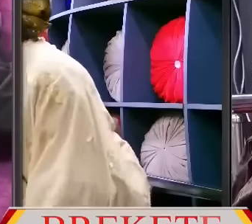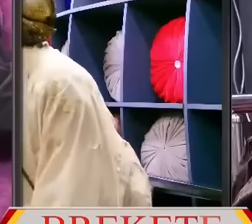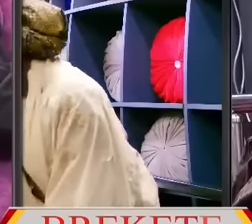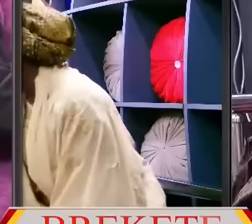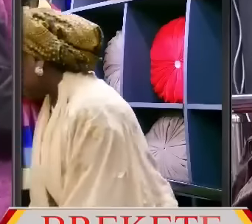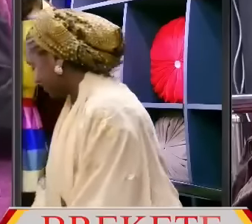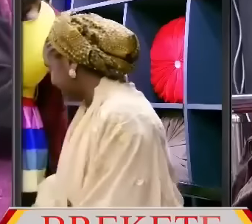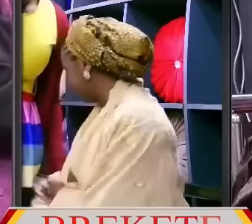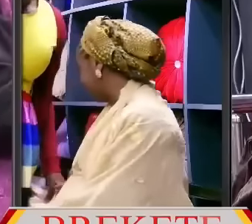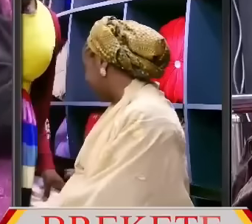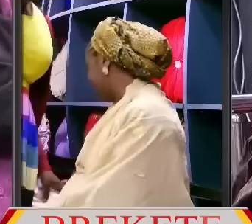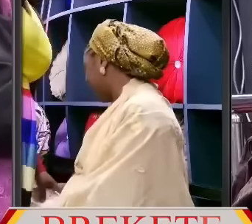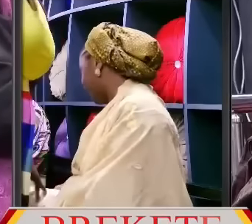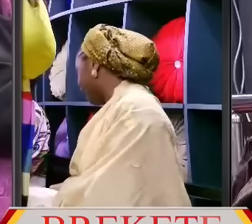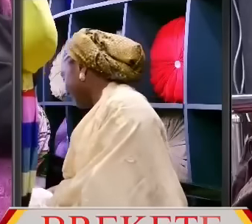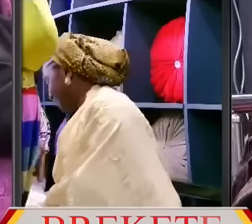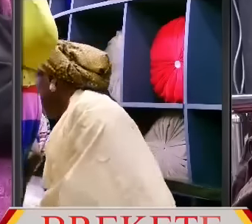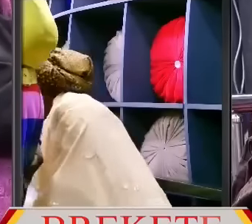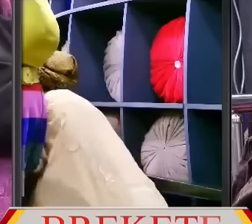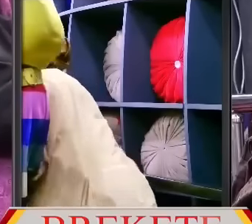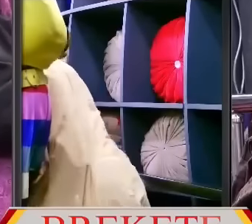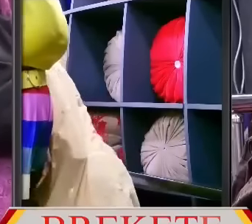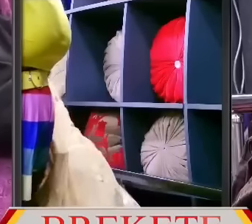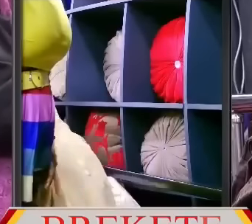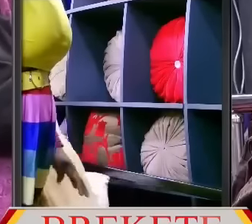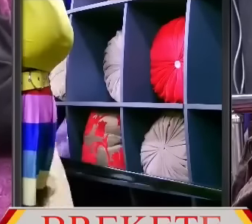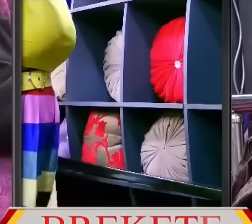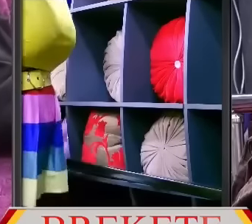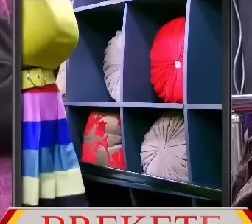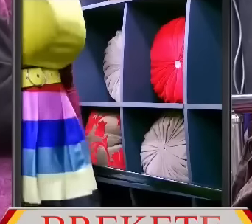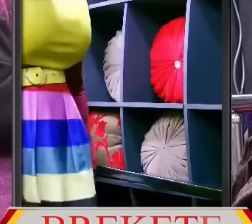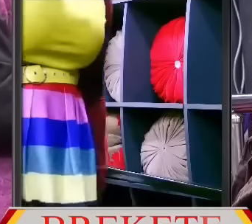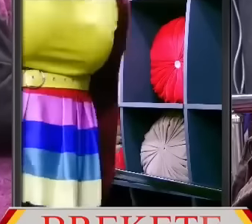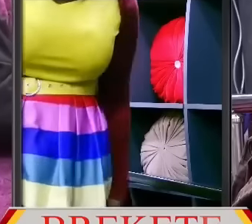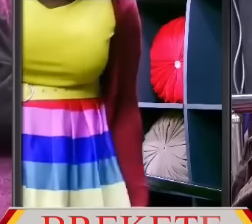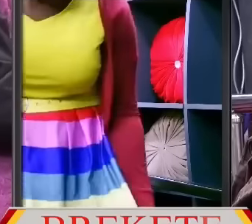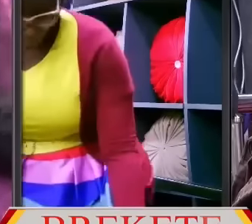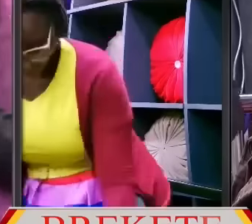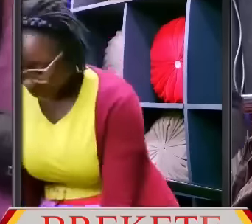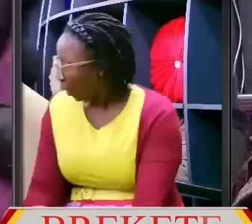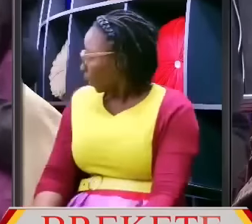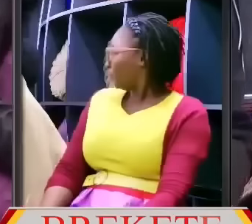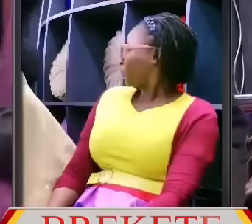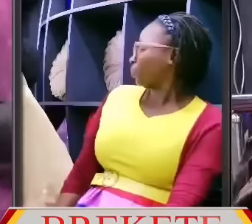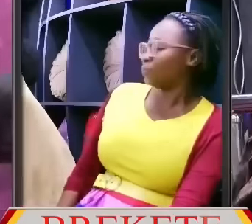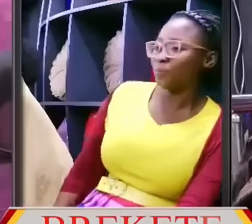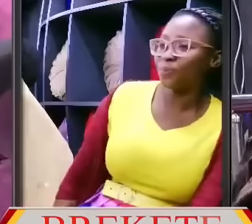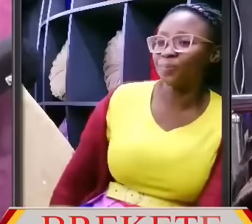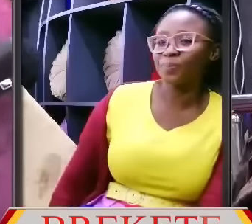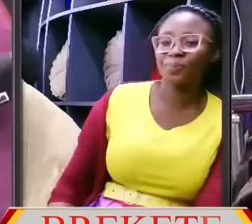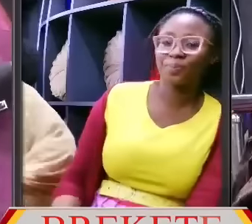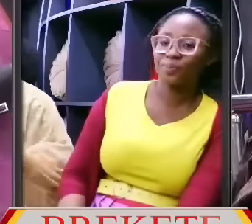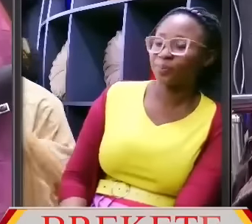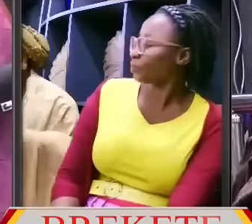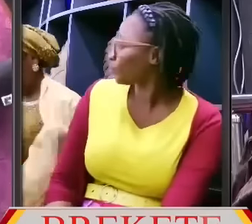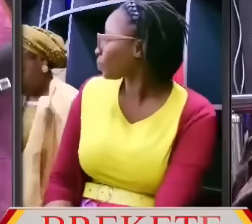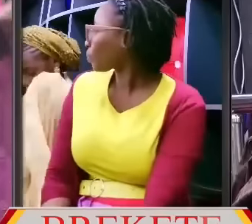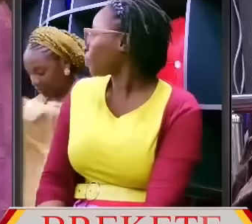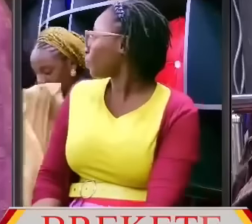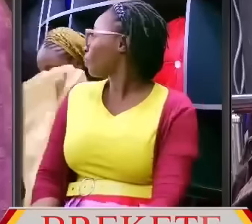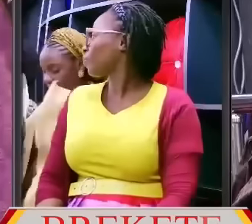Sir, your body they hot. Your blood they hot. Climb up, sit down. Make when I appreciate him. But they say, now, they say